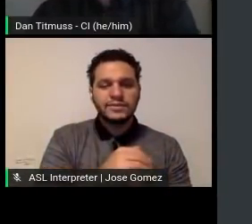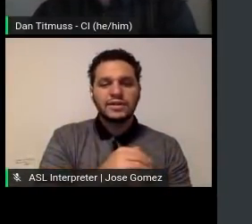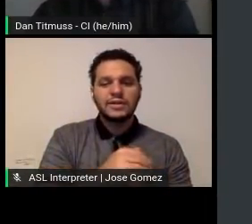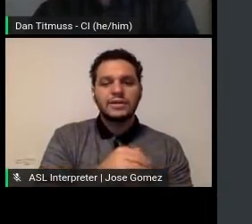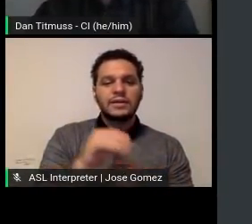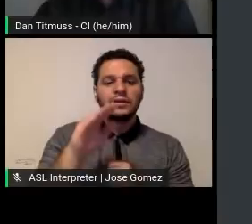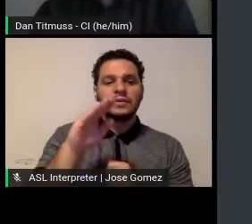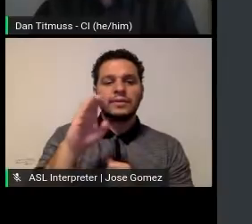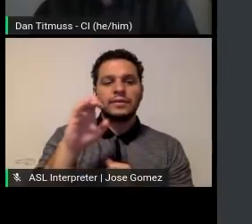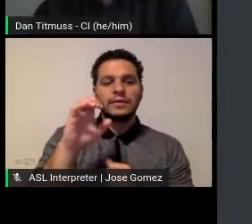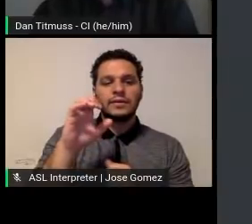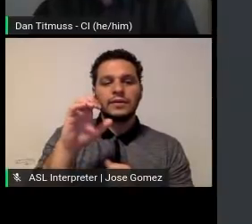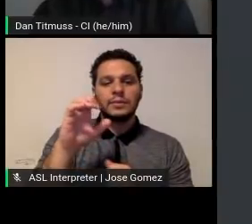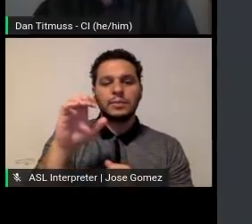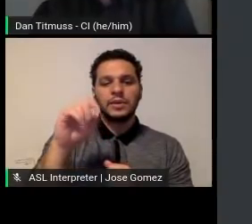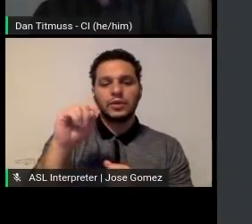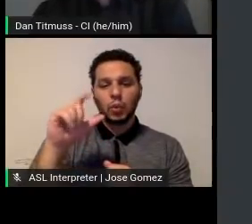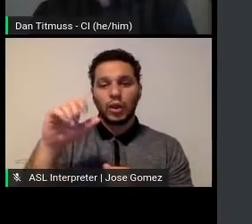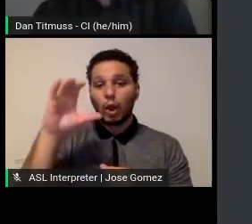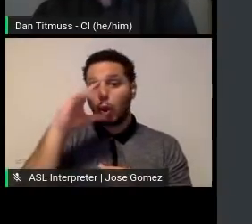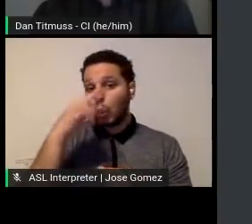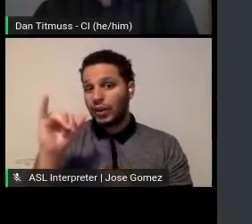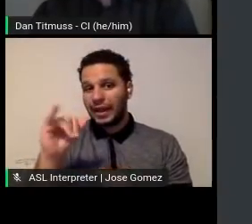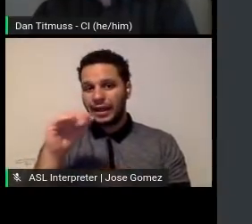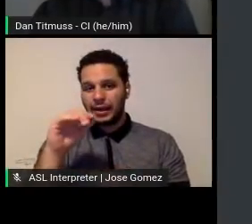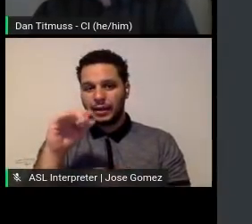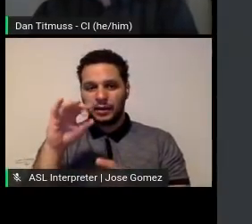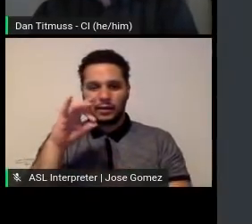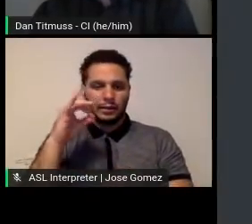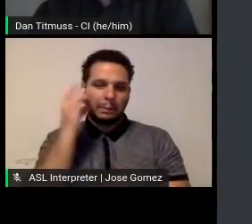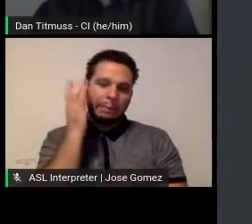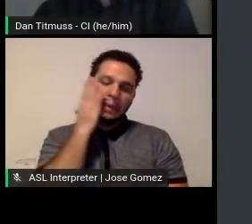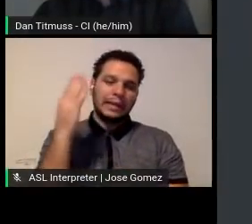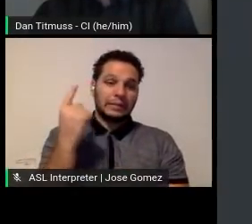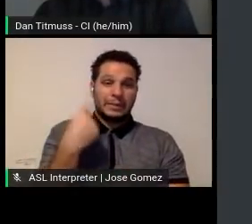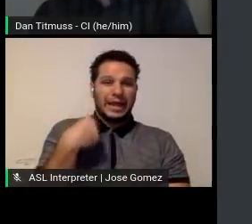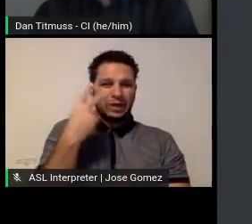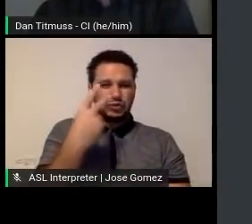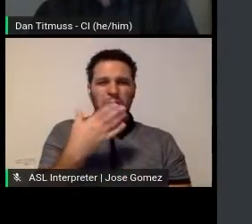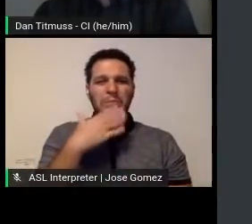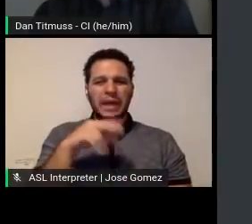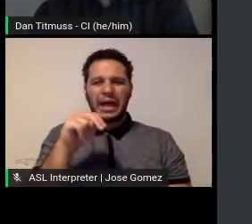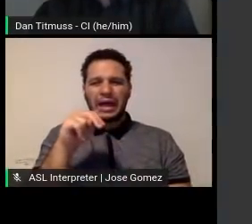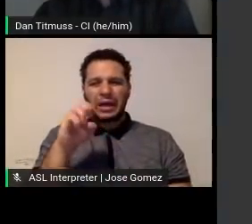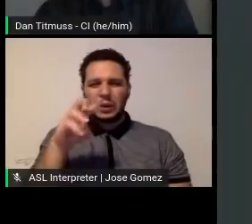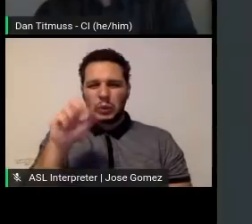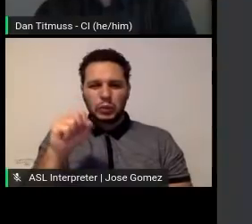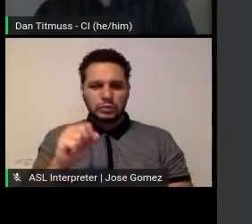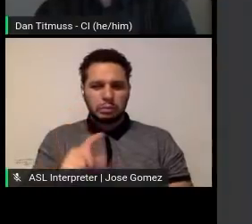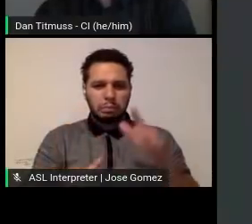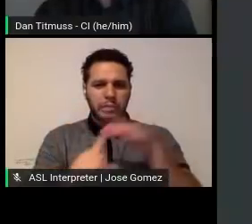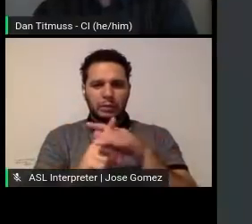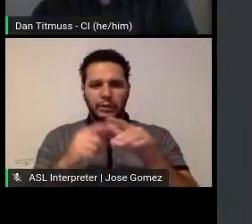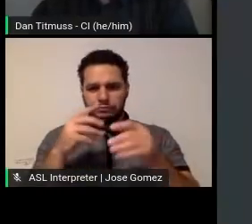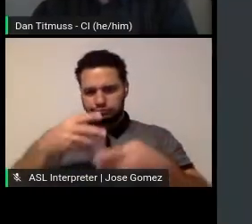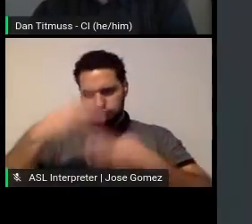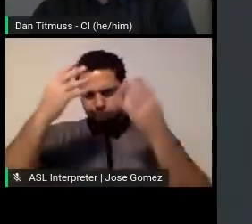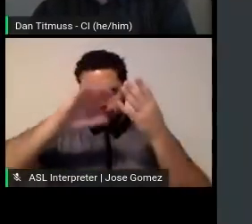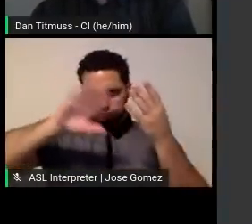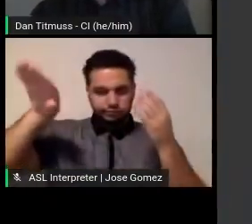that looks like a bee, because that's something that I saw. And some bad news just popped up on screen. So I'm just going to swipe that